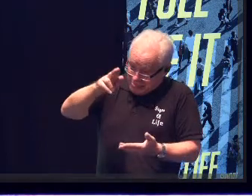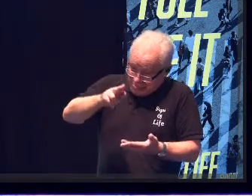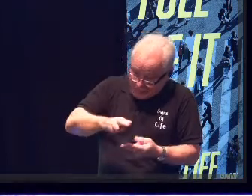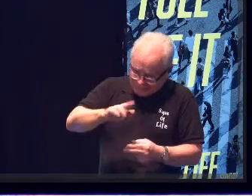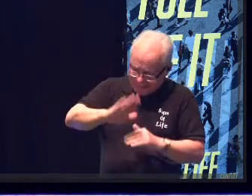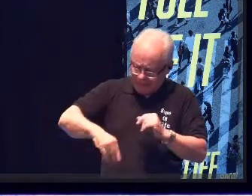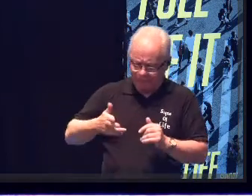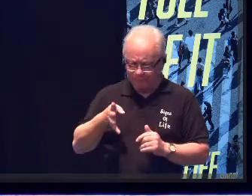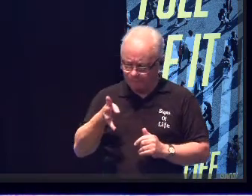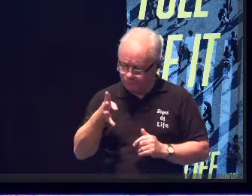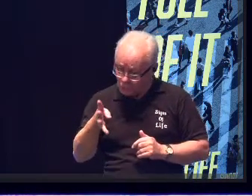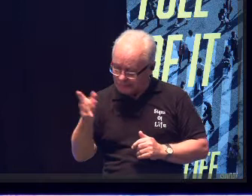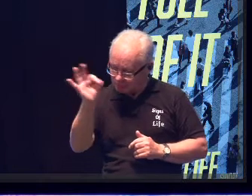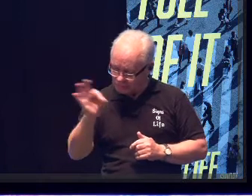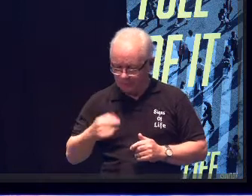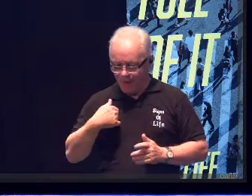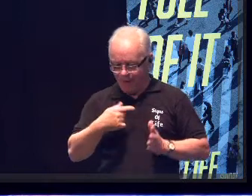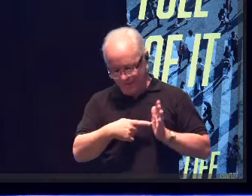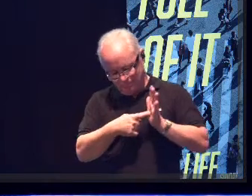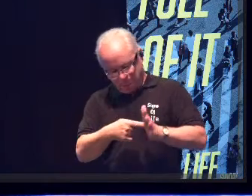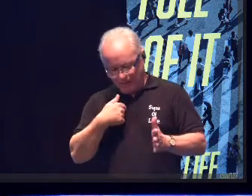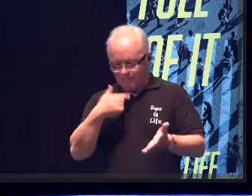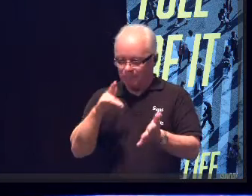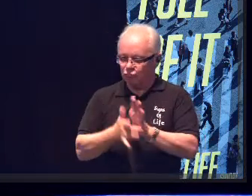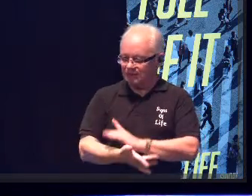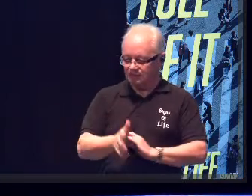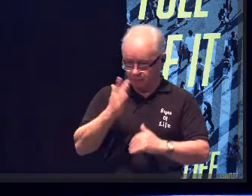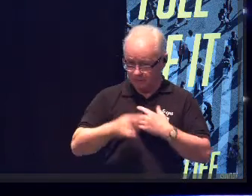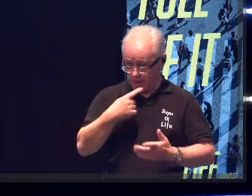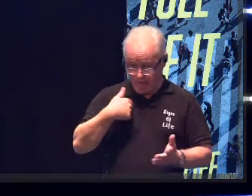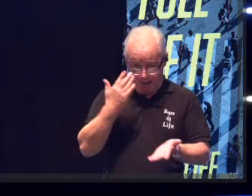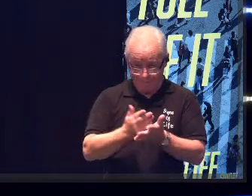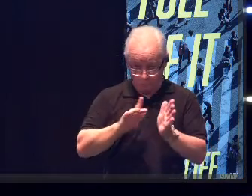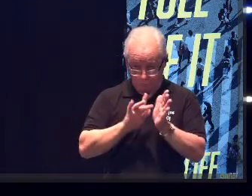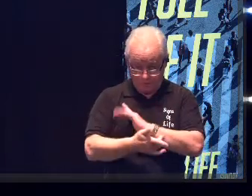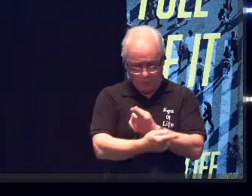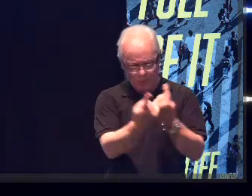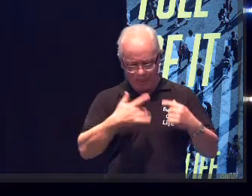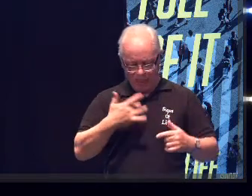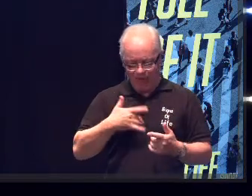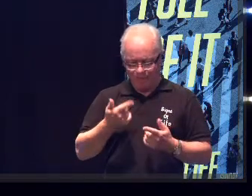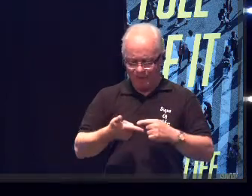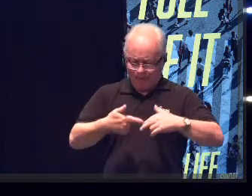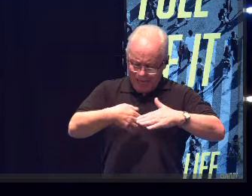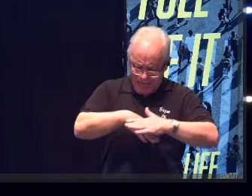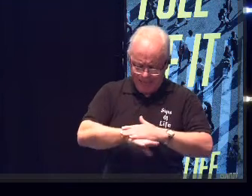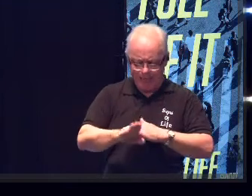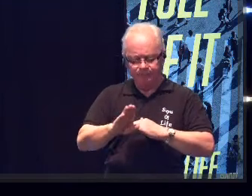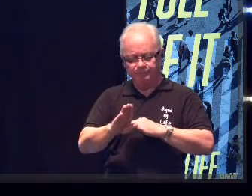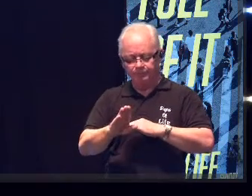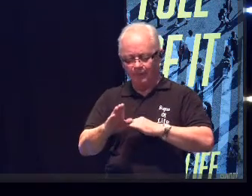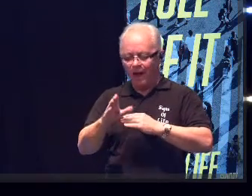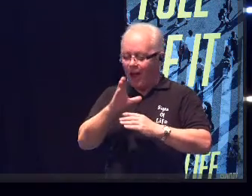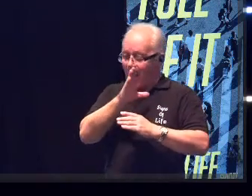now identify as Christian. We live in a post-Christian